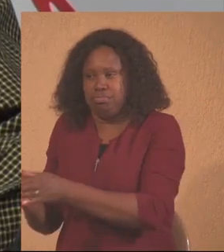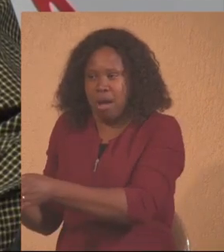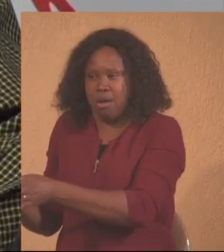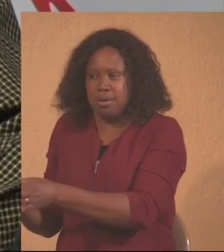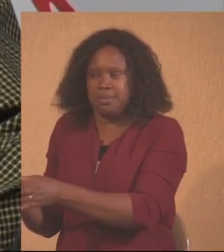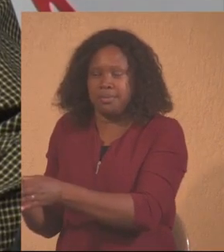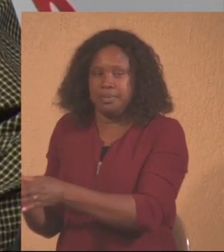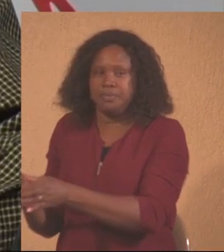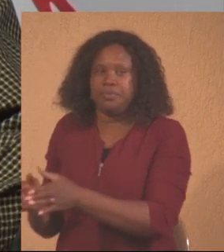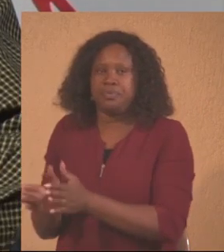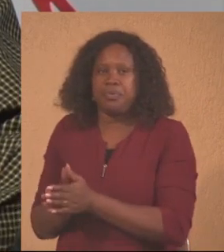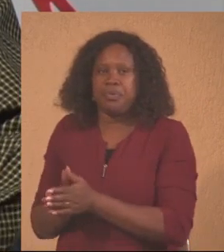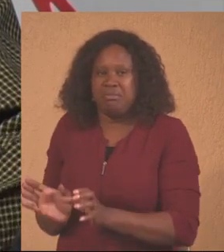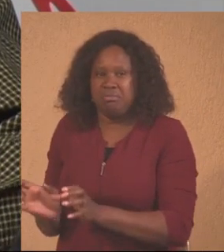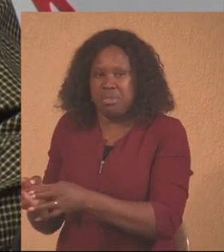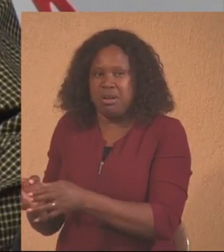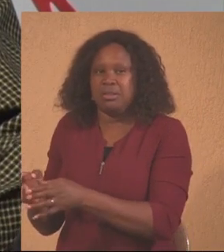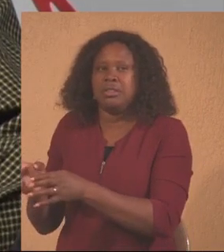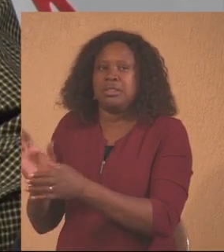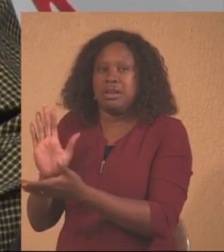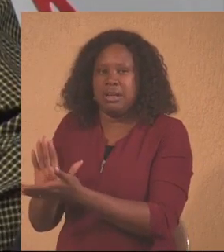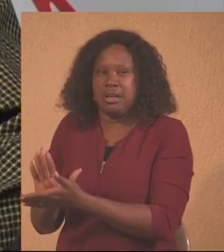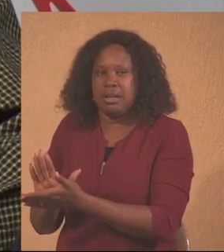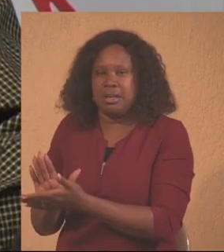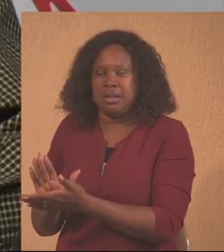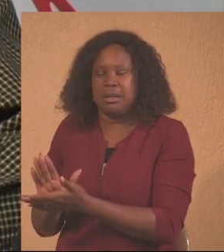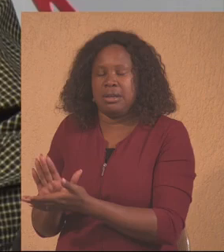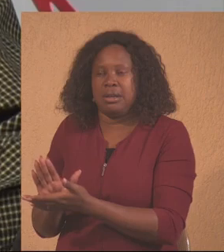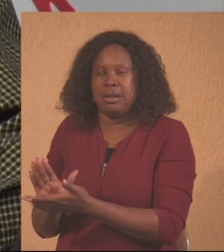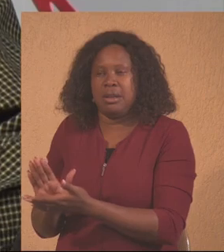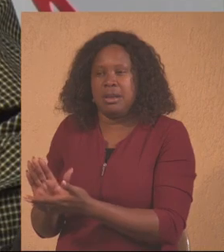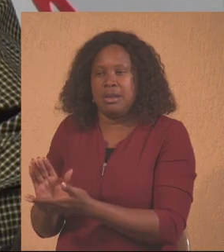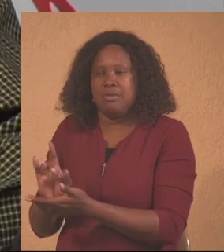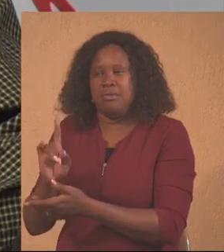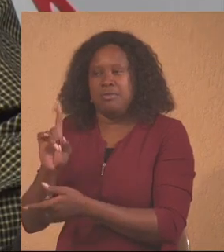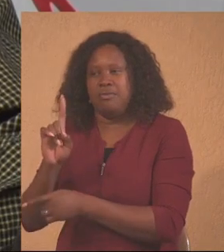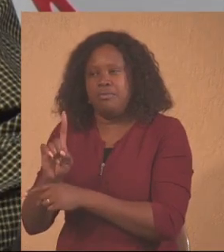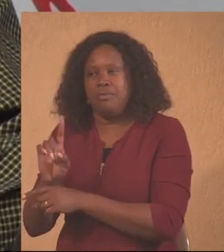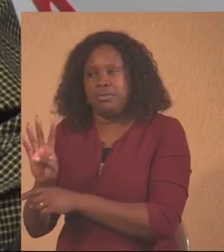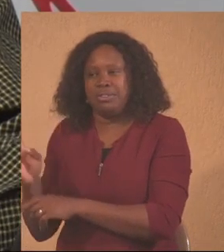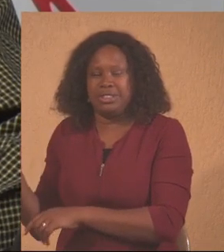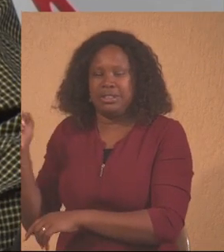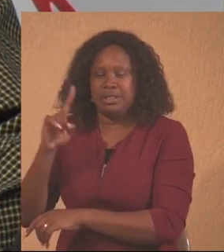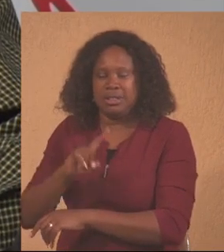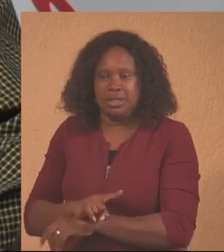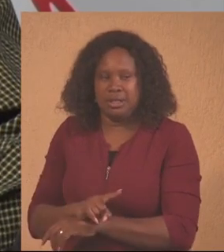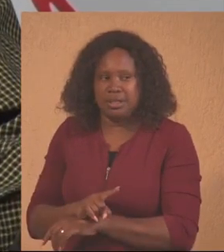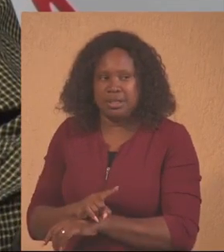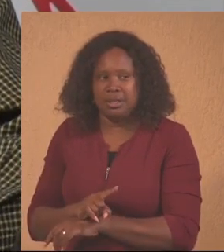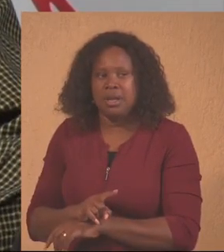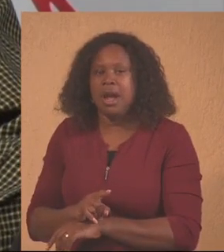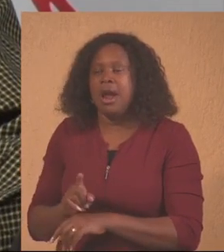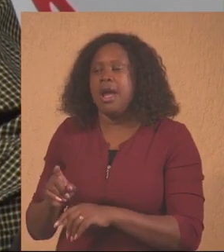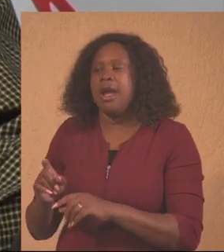where they will stay for a period of 14 days, as mentioned, monitoring